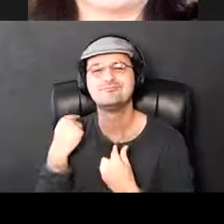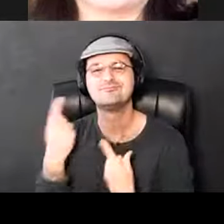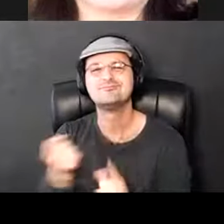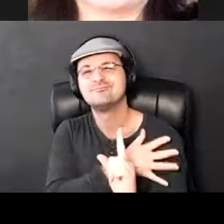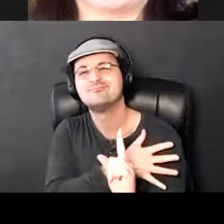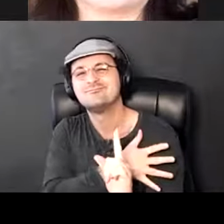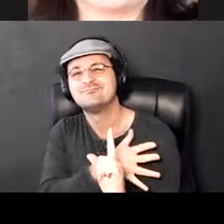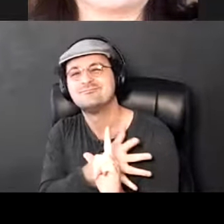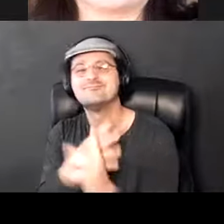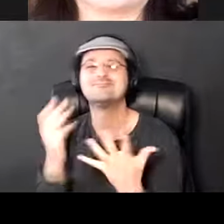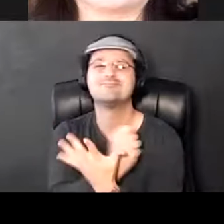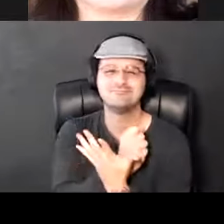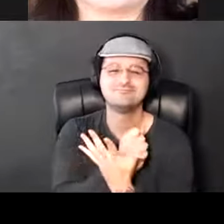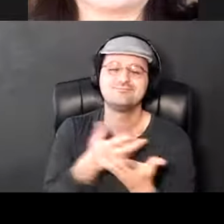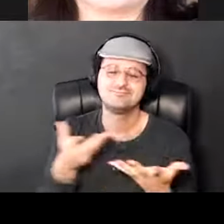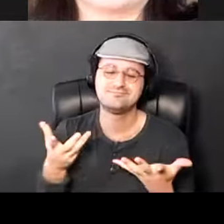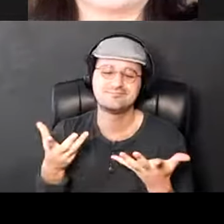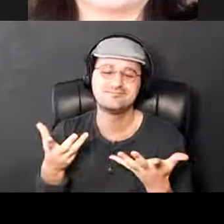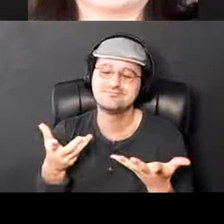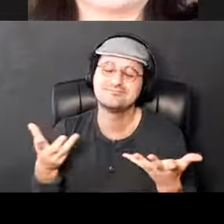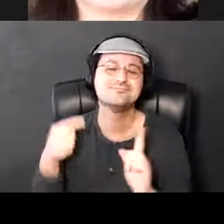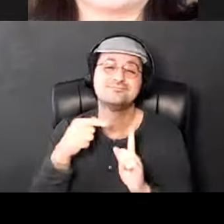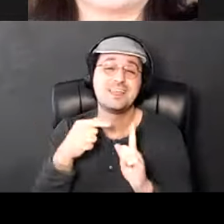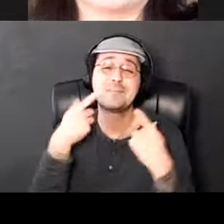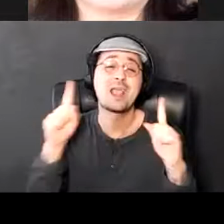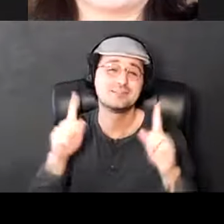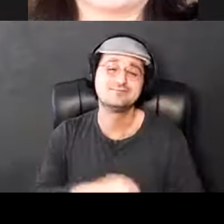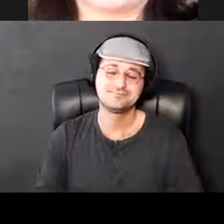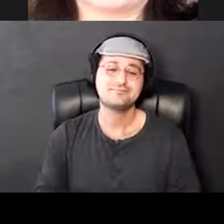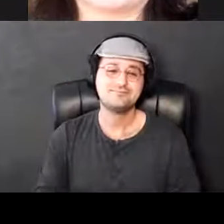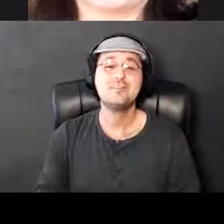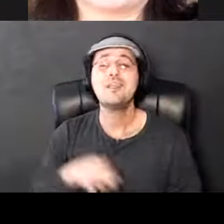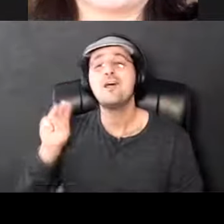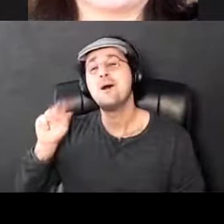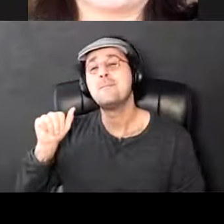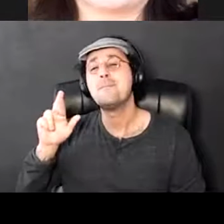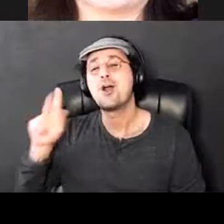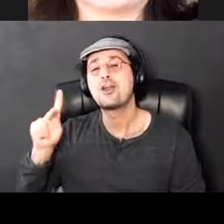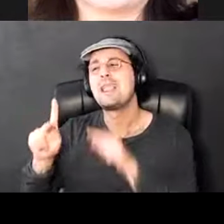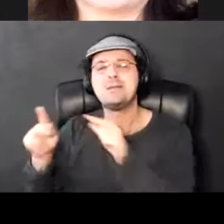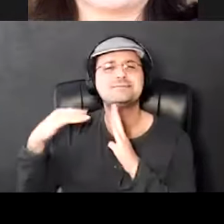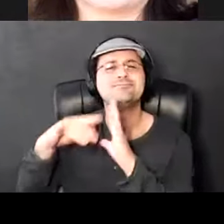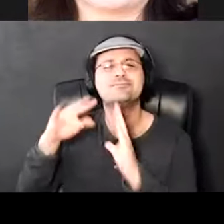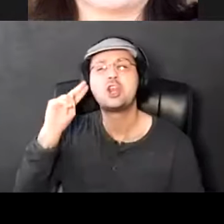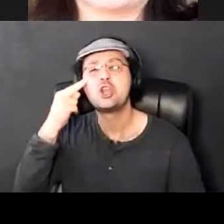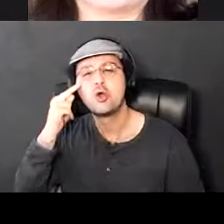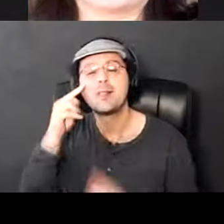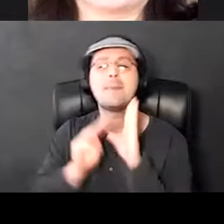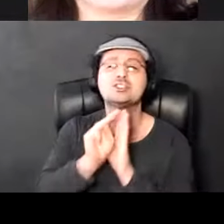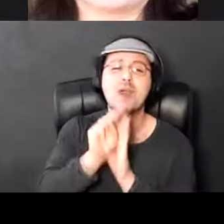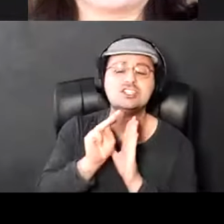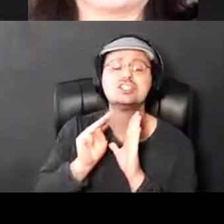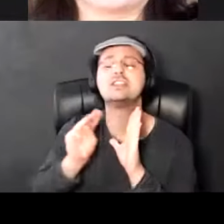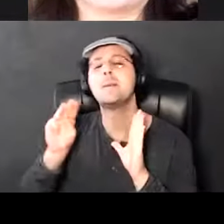really working towards, and he made that happen. So Mark was really working on the mechanisms of neuronal maturation. He had